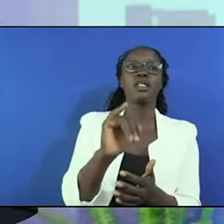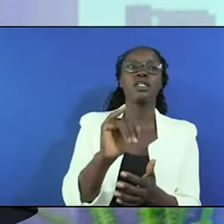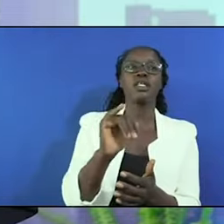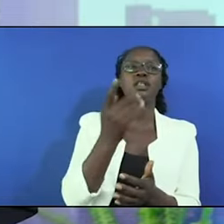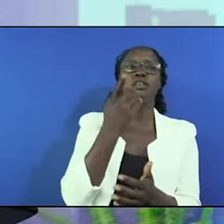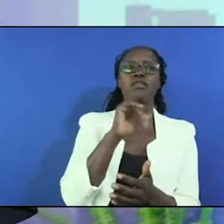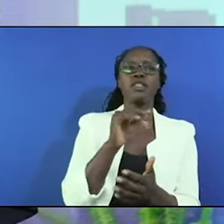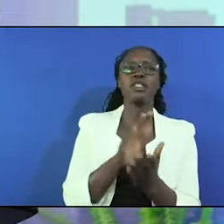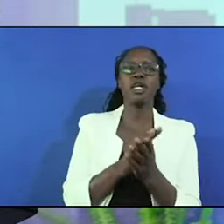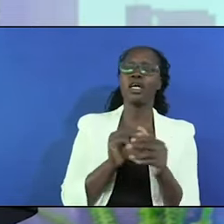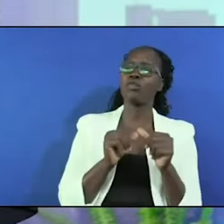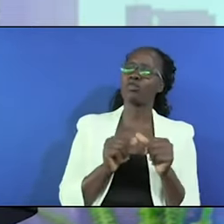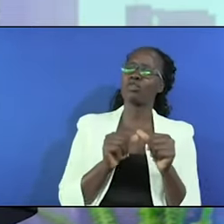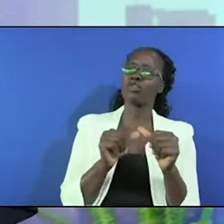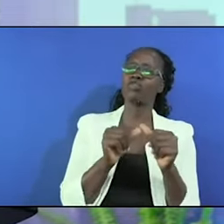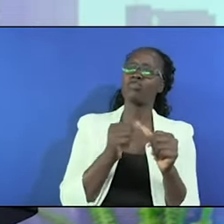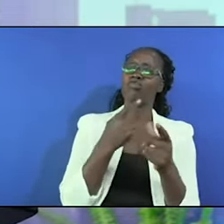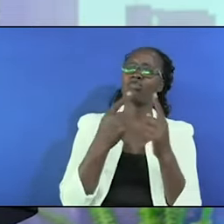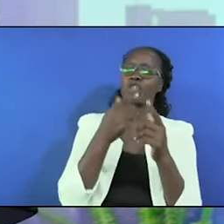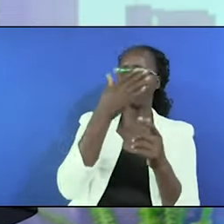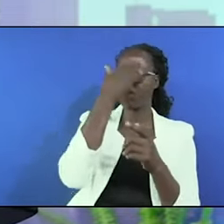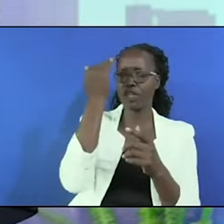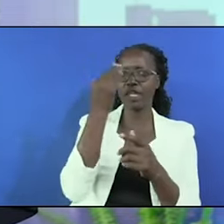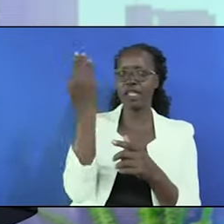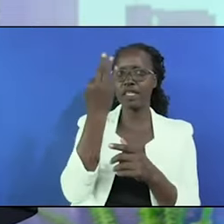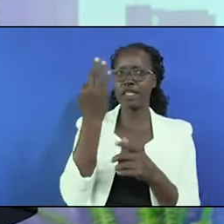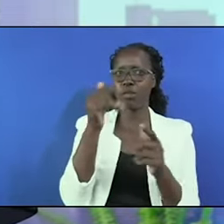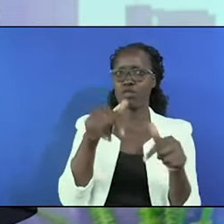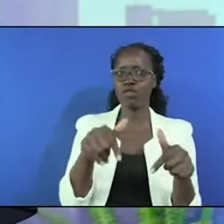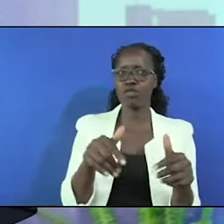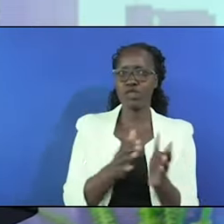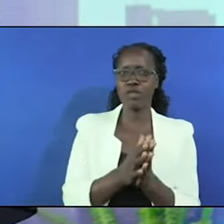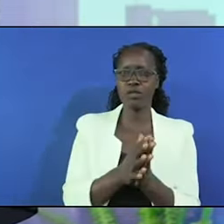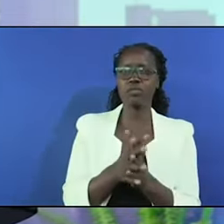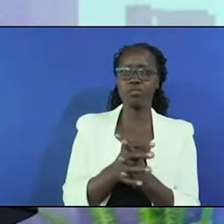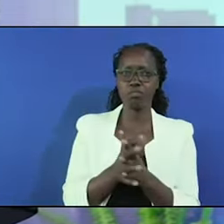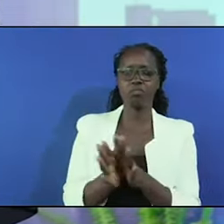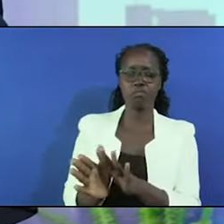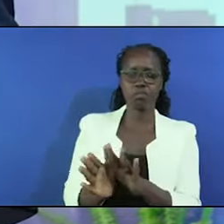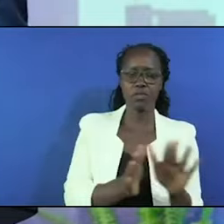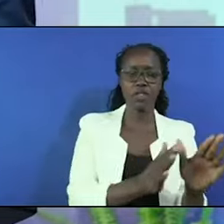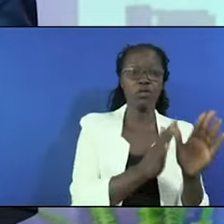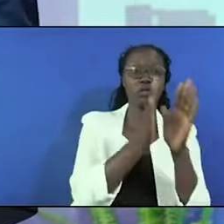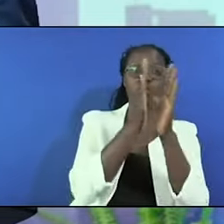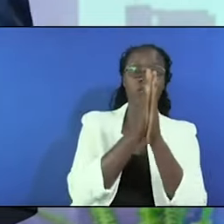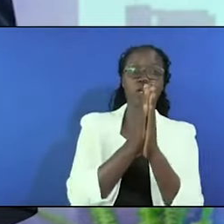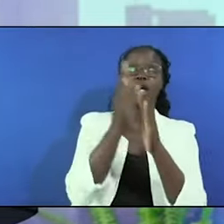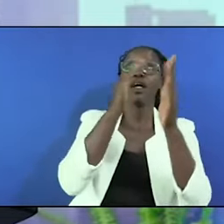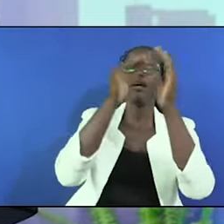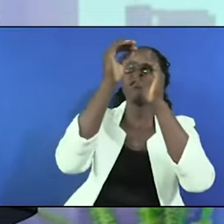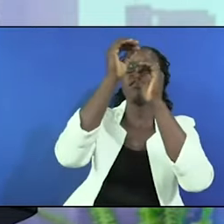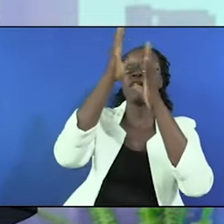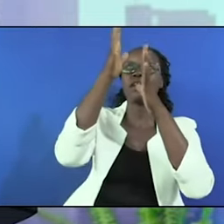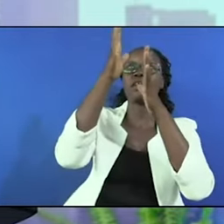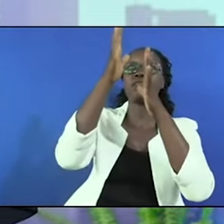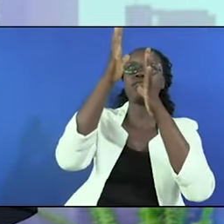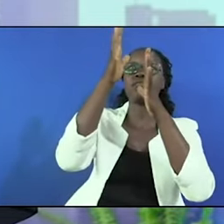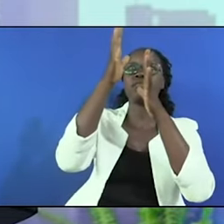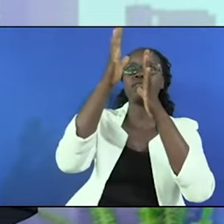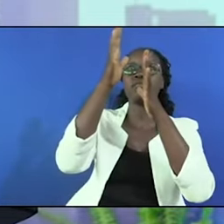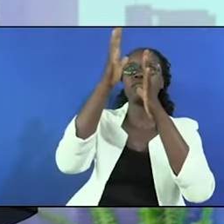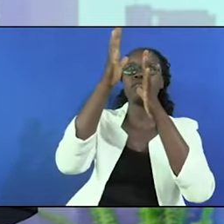on talking, and I forget the sermon that I am supposed to preach to you today. Let us pray. Heavenly Father,